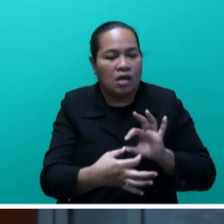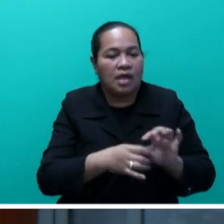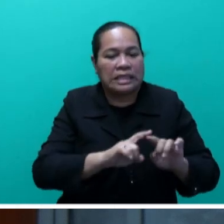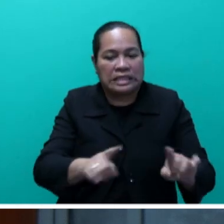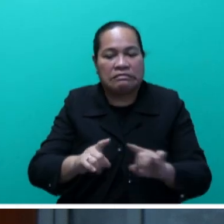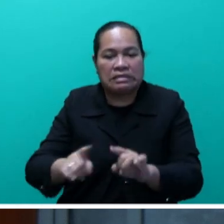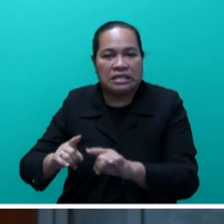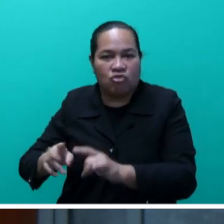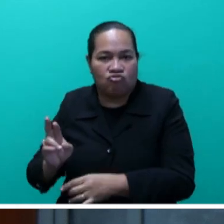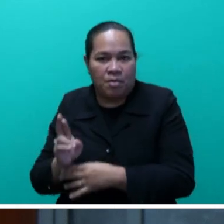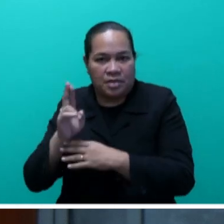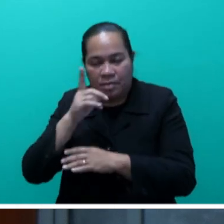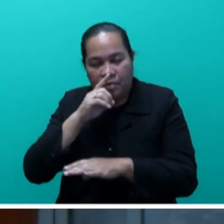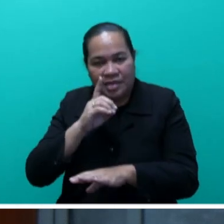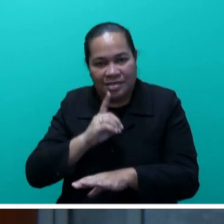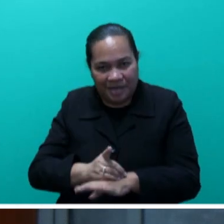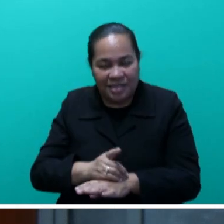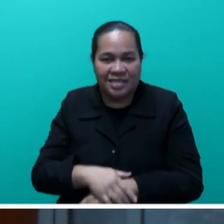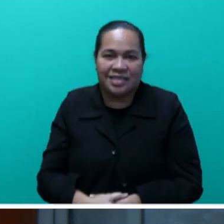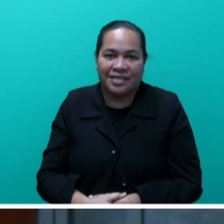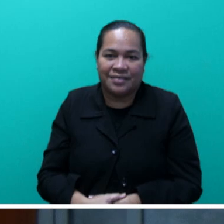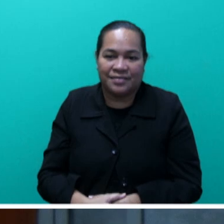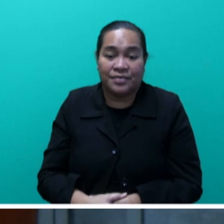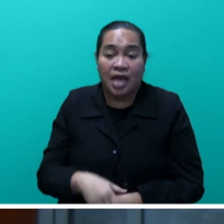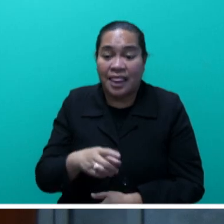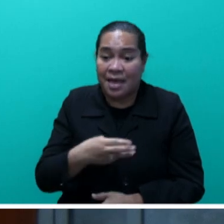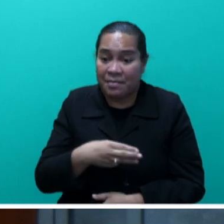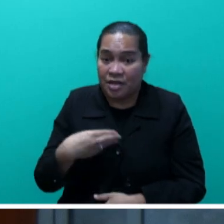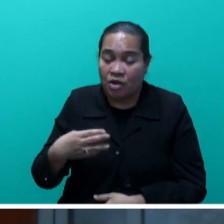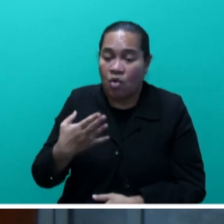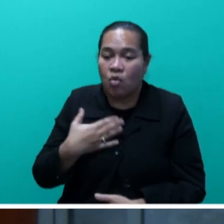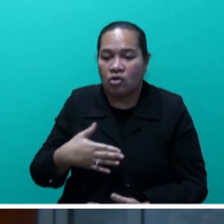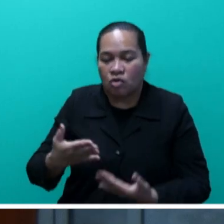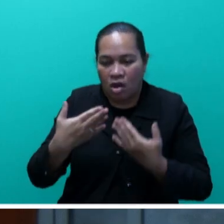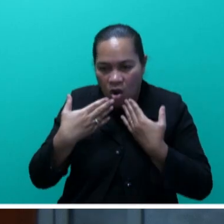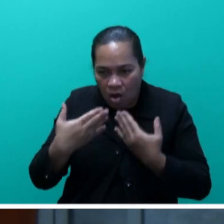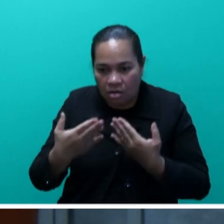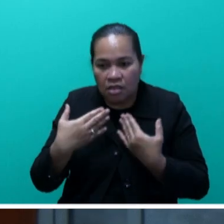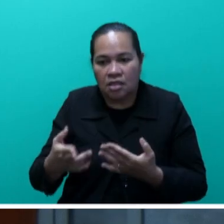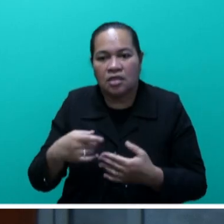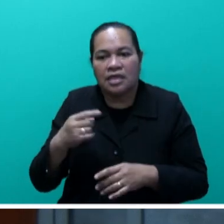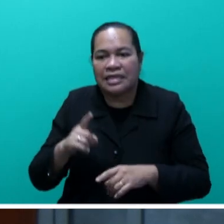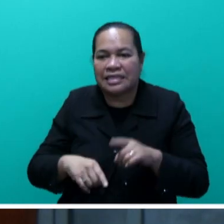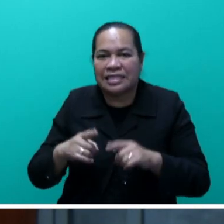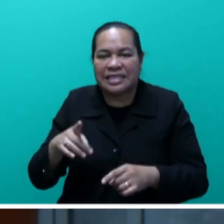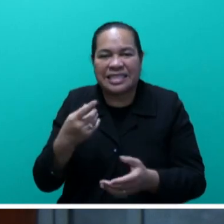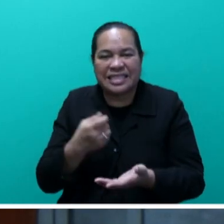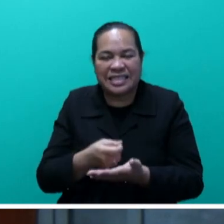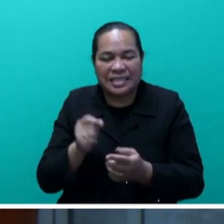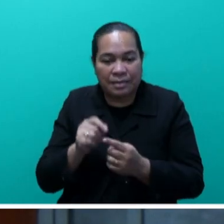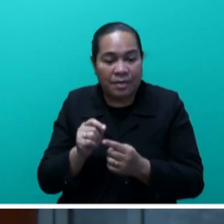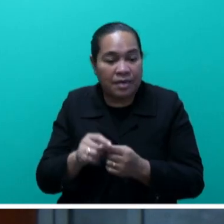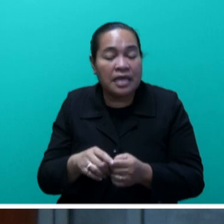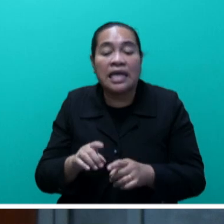representing people with disabilities. The Ministry would like to acknowledge the relevant specific disability budget lines sitting in 6